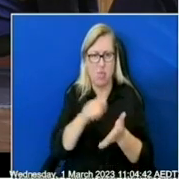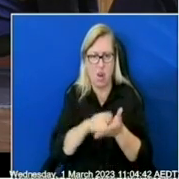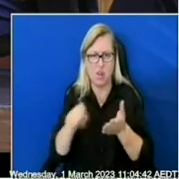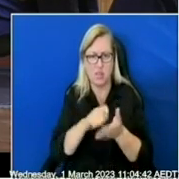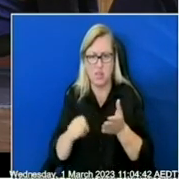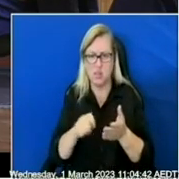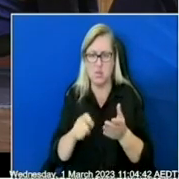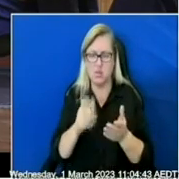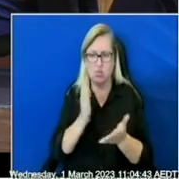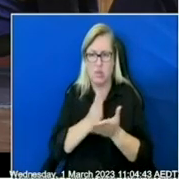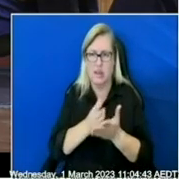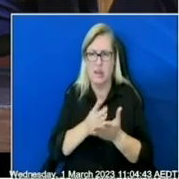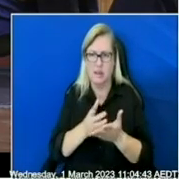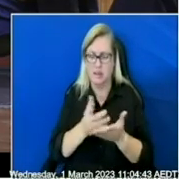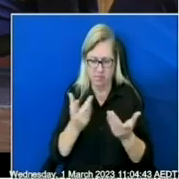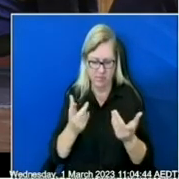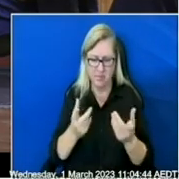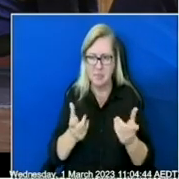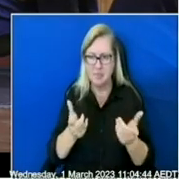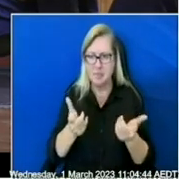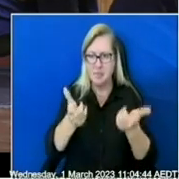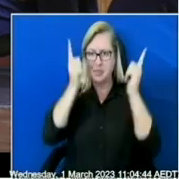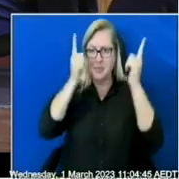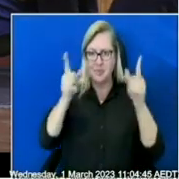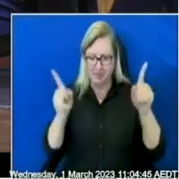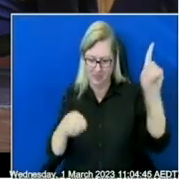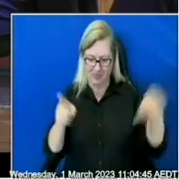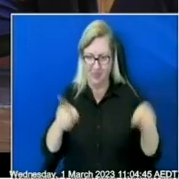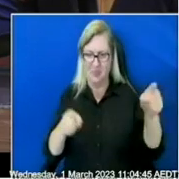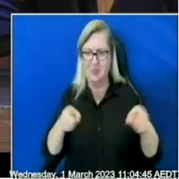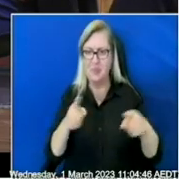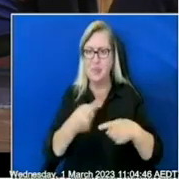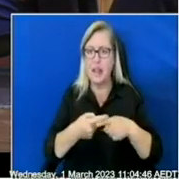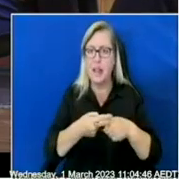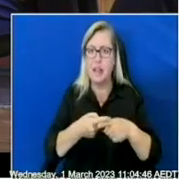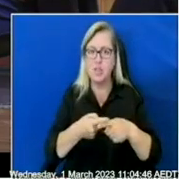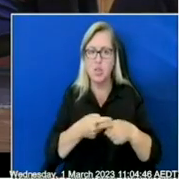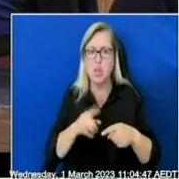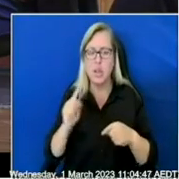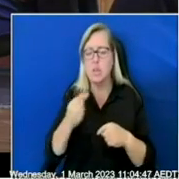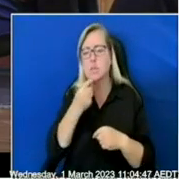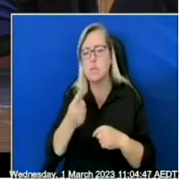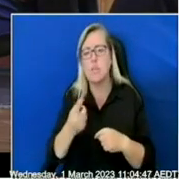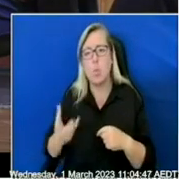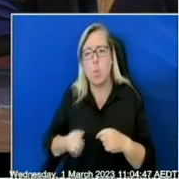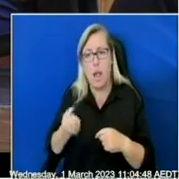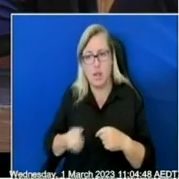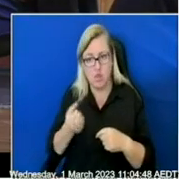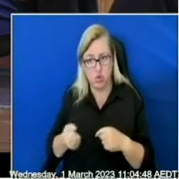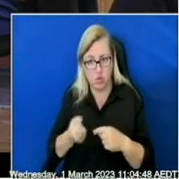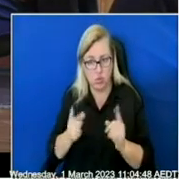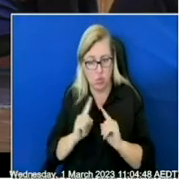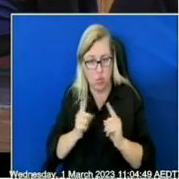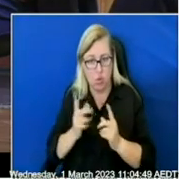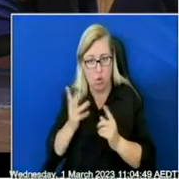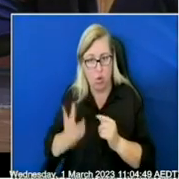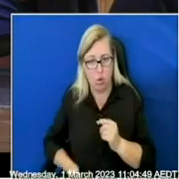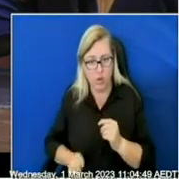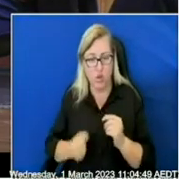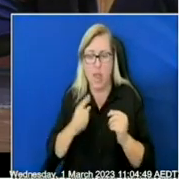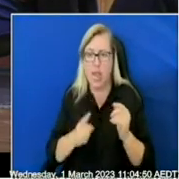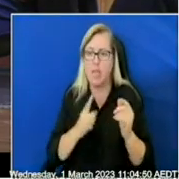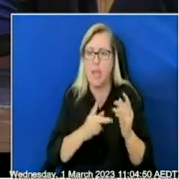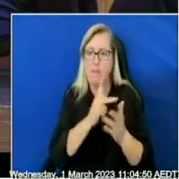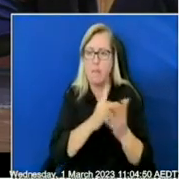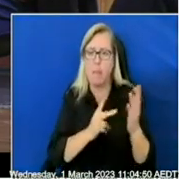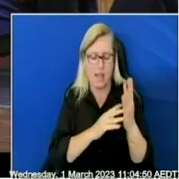really disgusting, but it says all the wages that she earned, and then there's this... part taken out, so that must have went. Not only are they